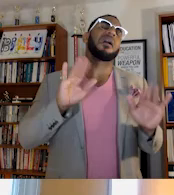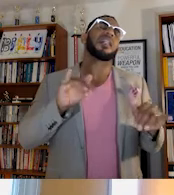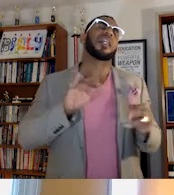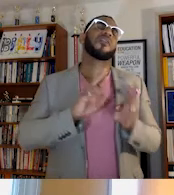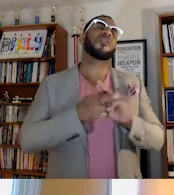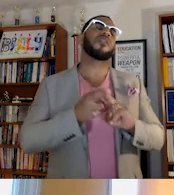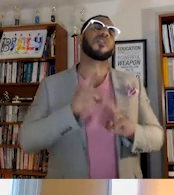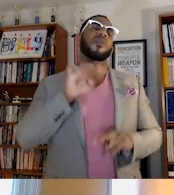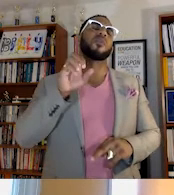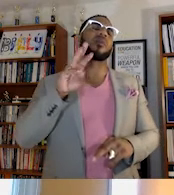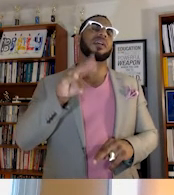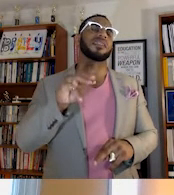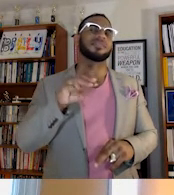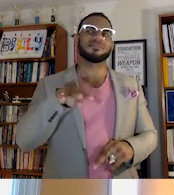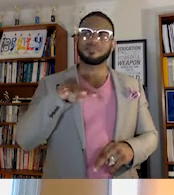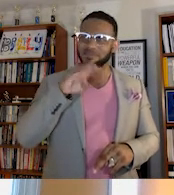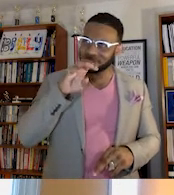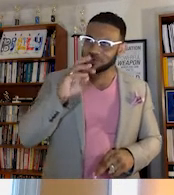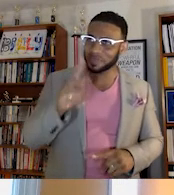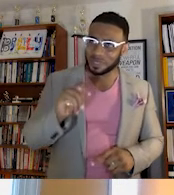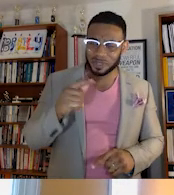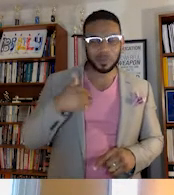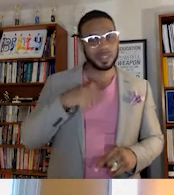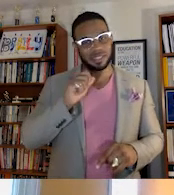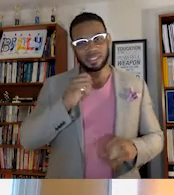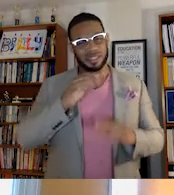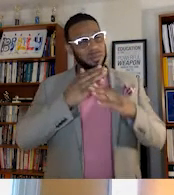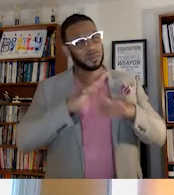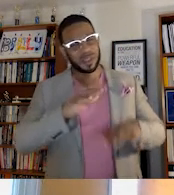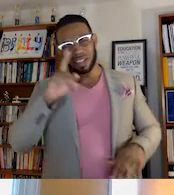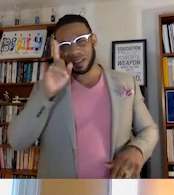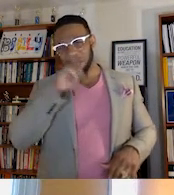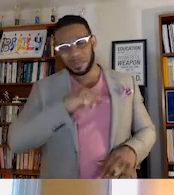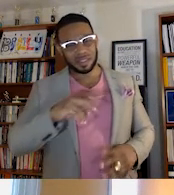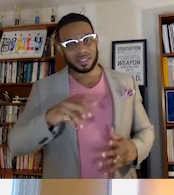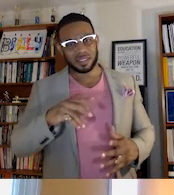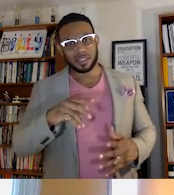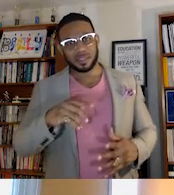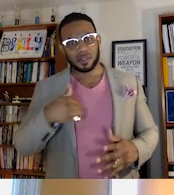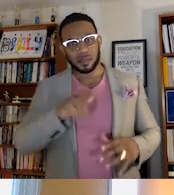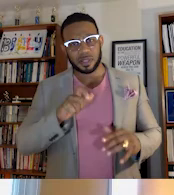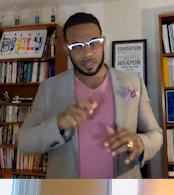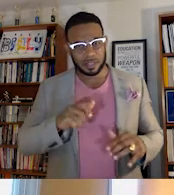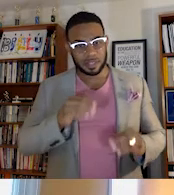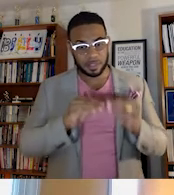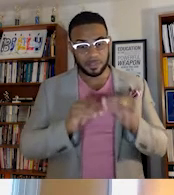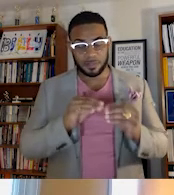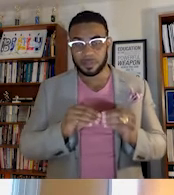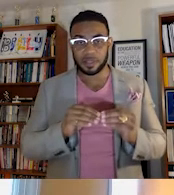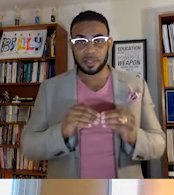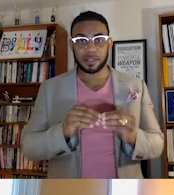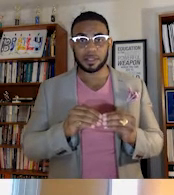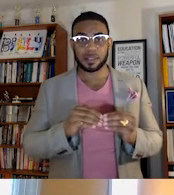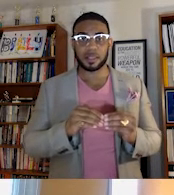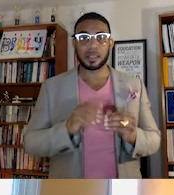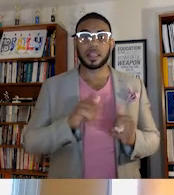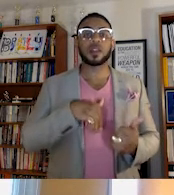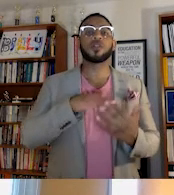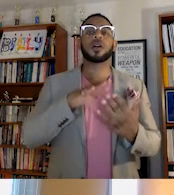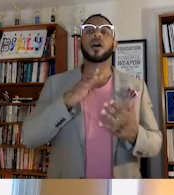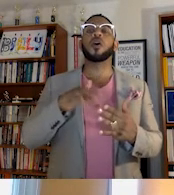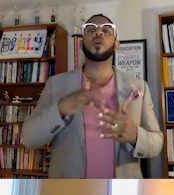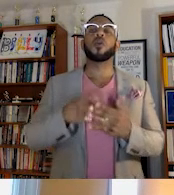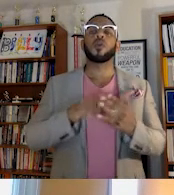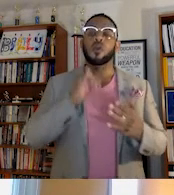reverse racism. And so we need to break that myth, and we also need to fix and address